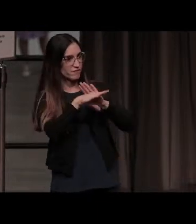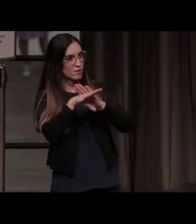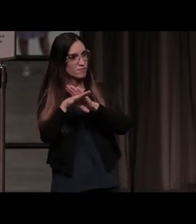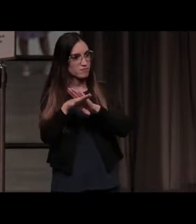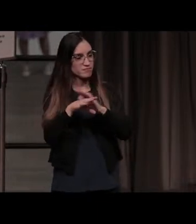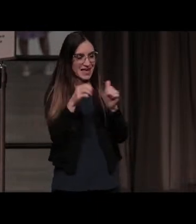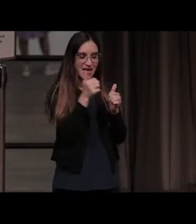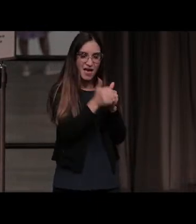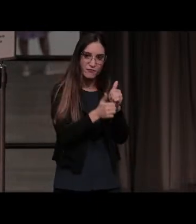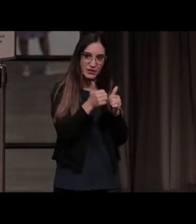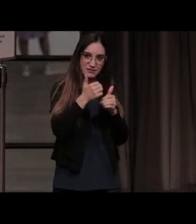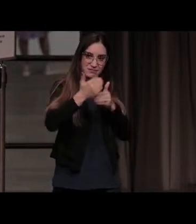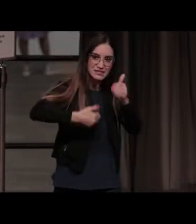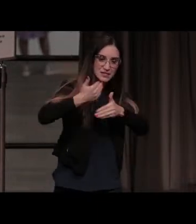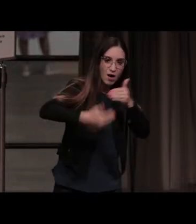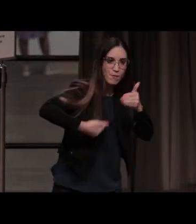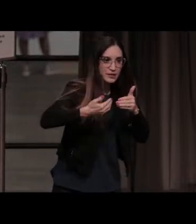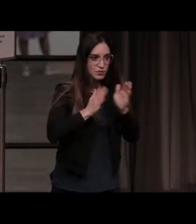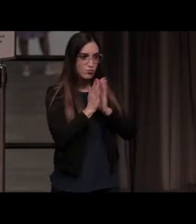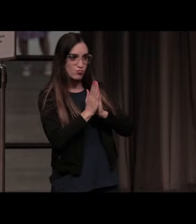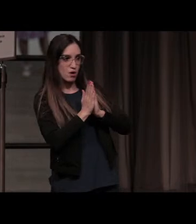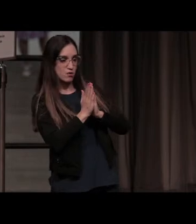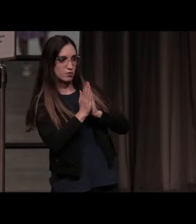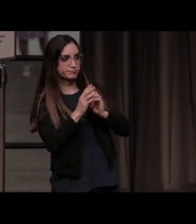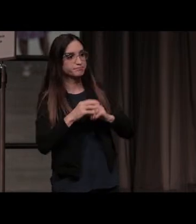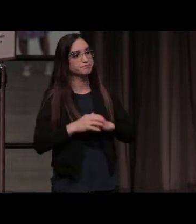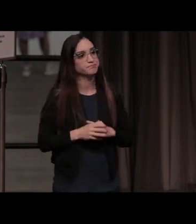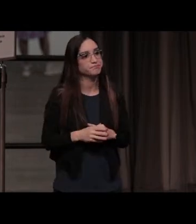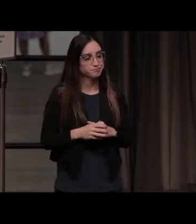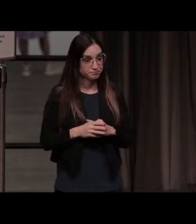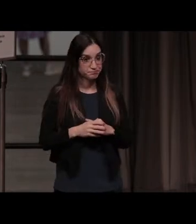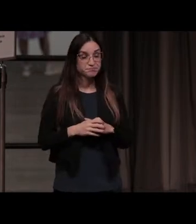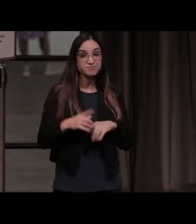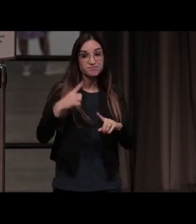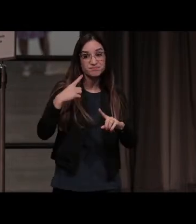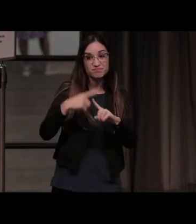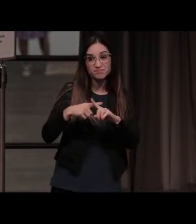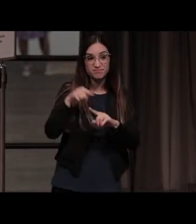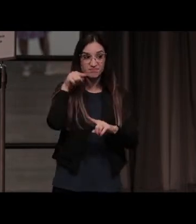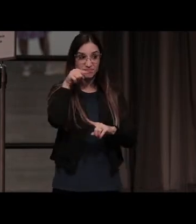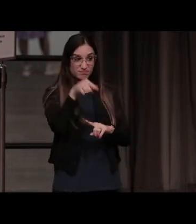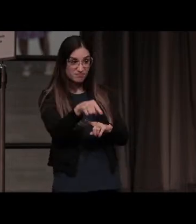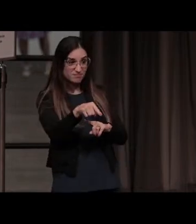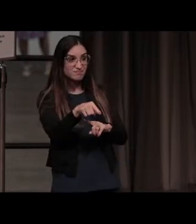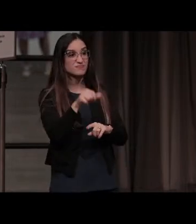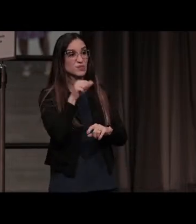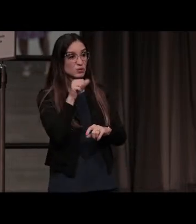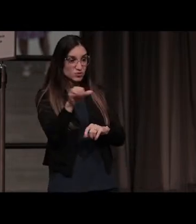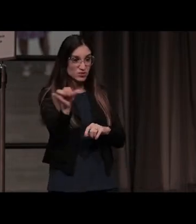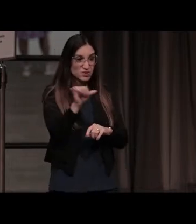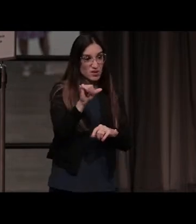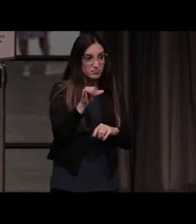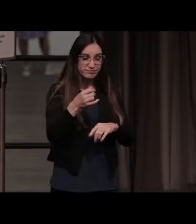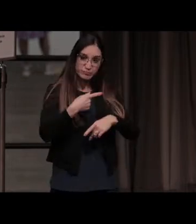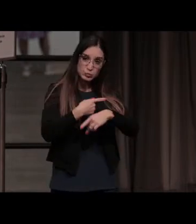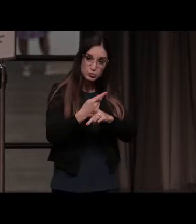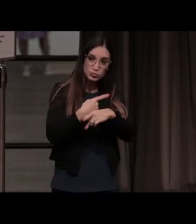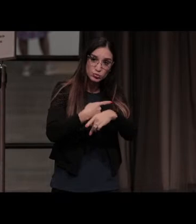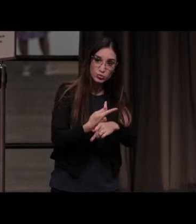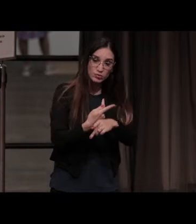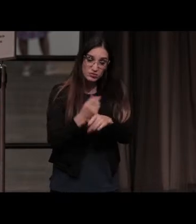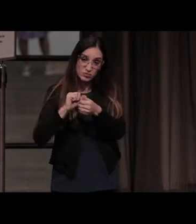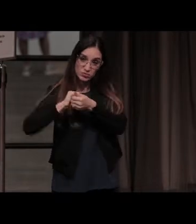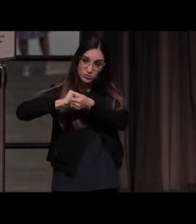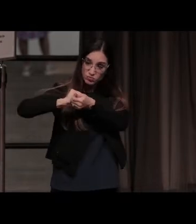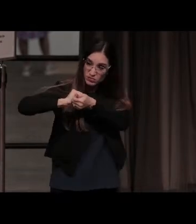Prayer, executive produced by Super Blue and Nowness. Houston is in post-production on his next film collaboration with